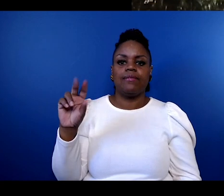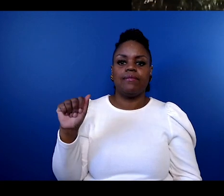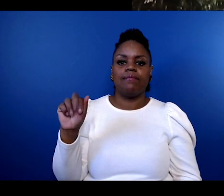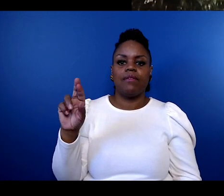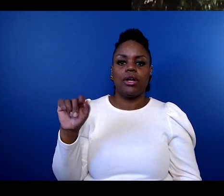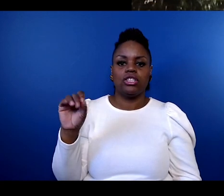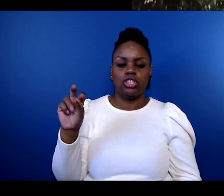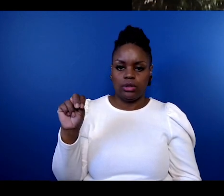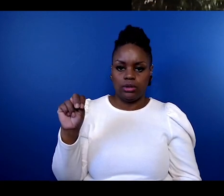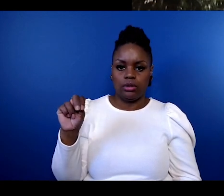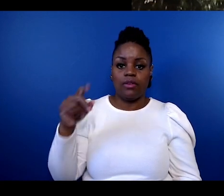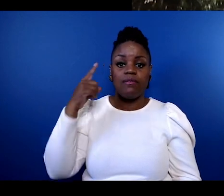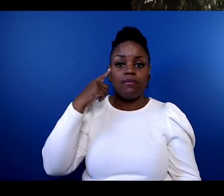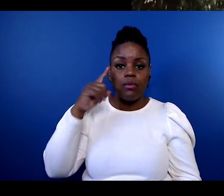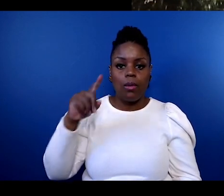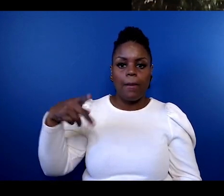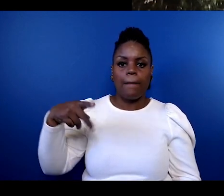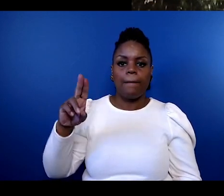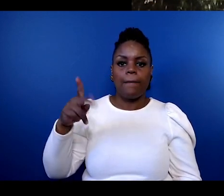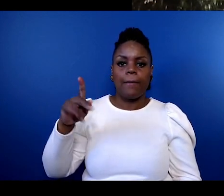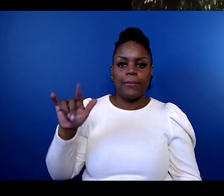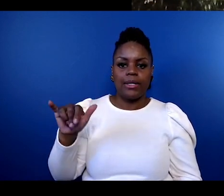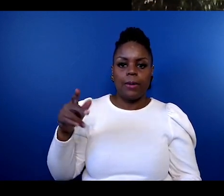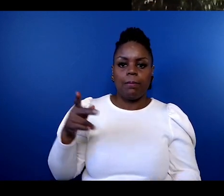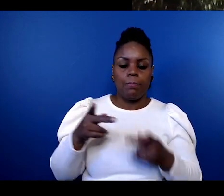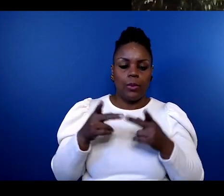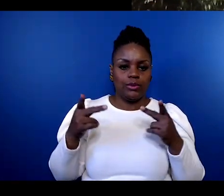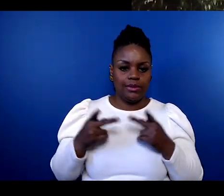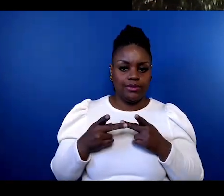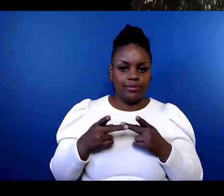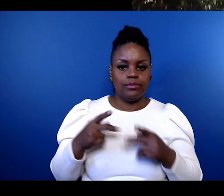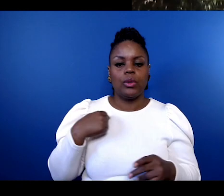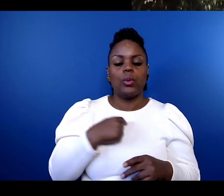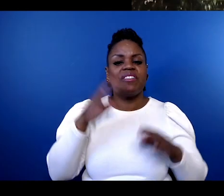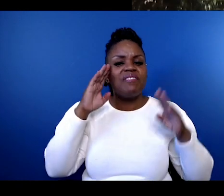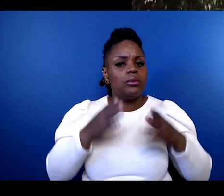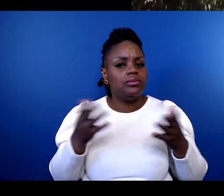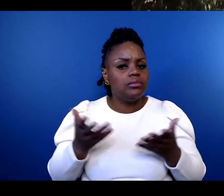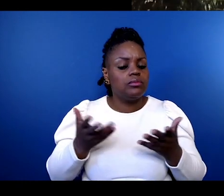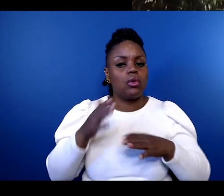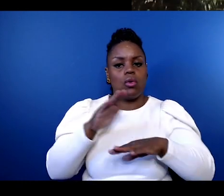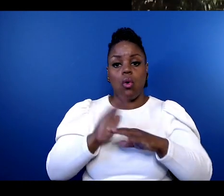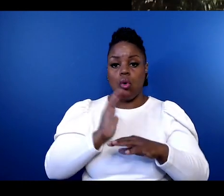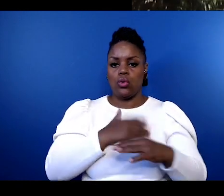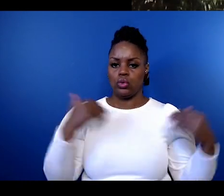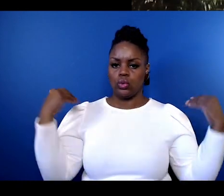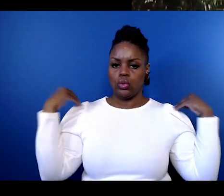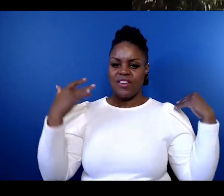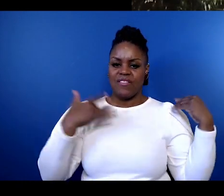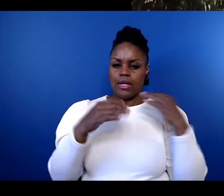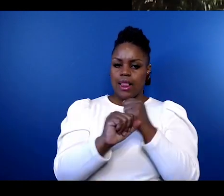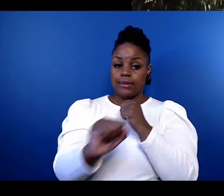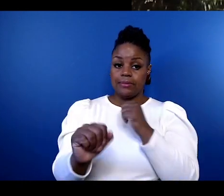We're going to come back onto the palms, into tabletop. Quickly kick that right leg back, then